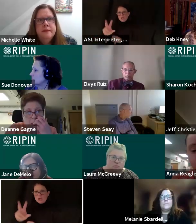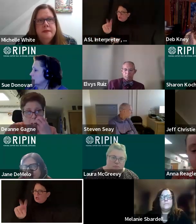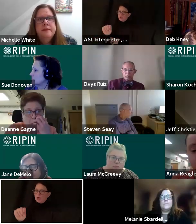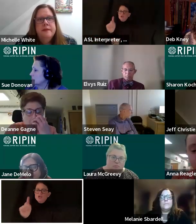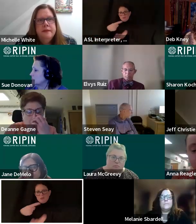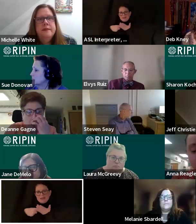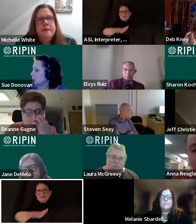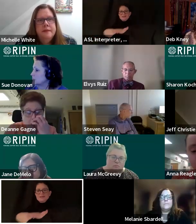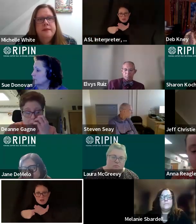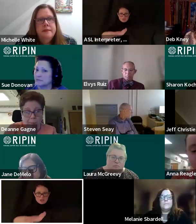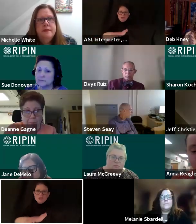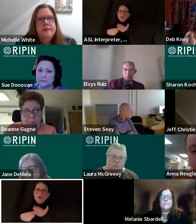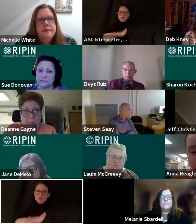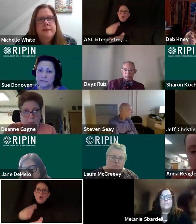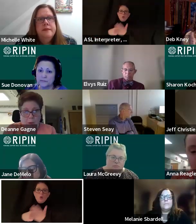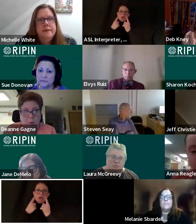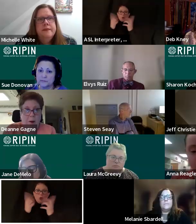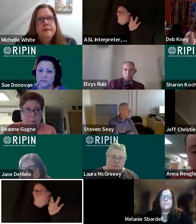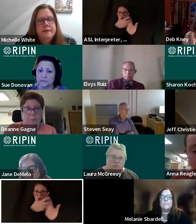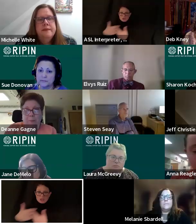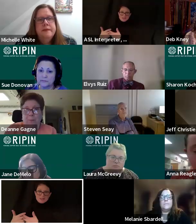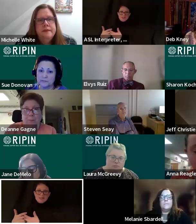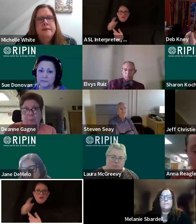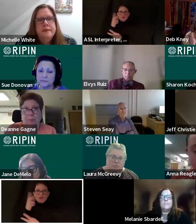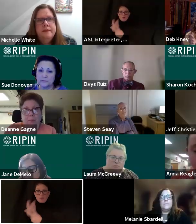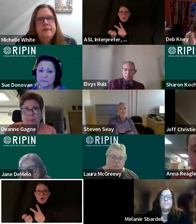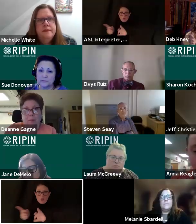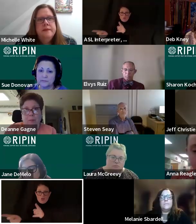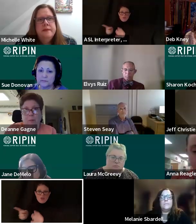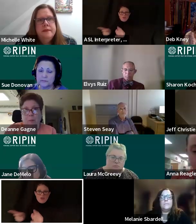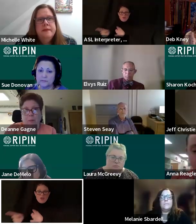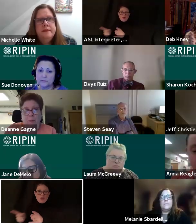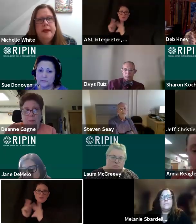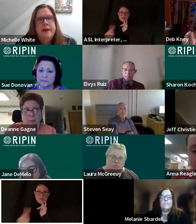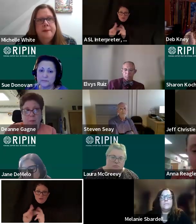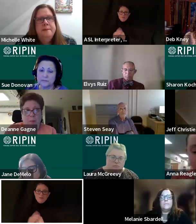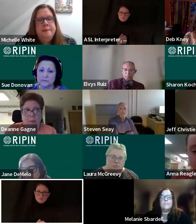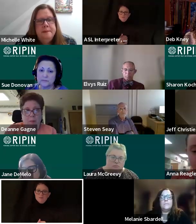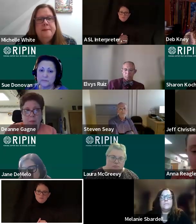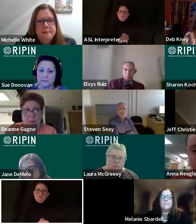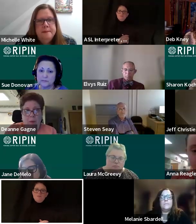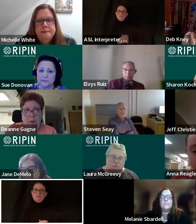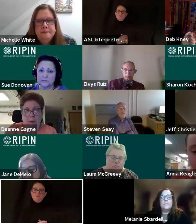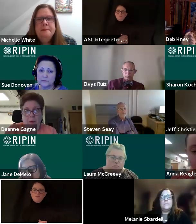be a discussion about what works, for both people.